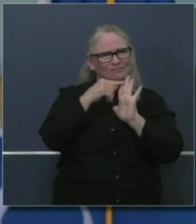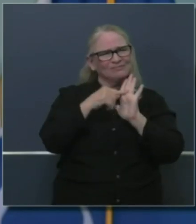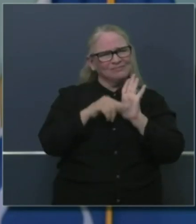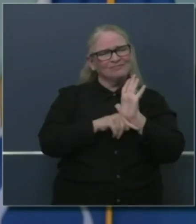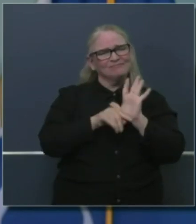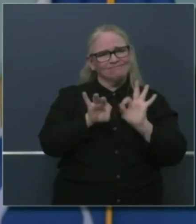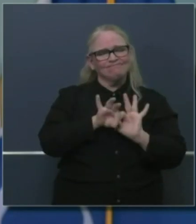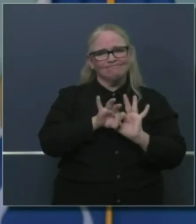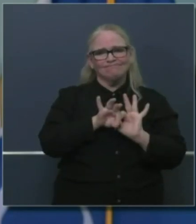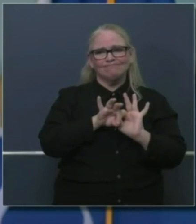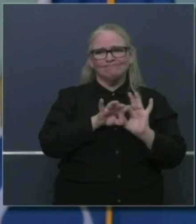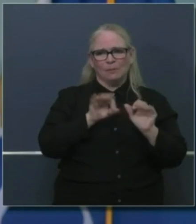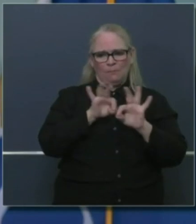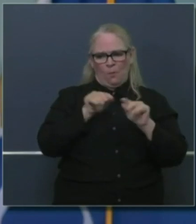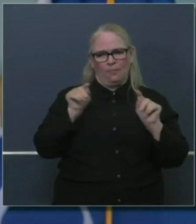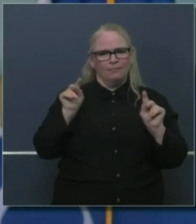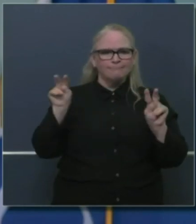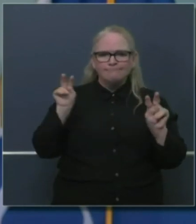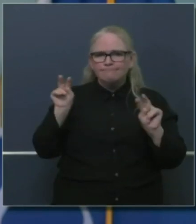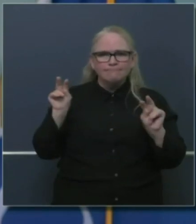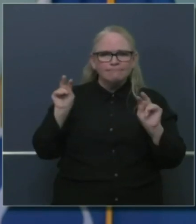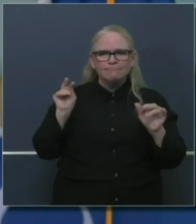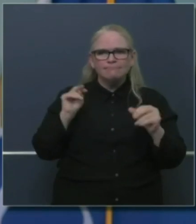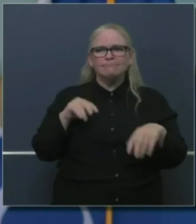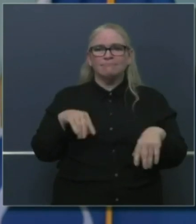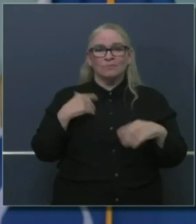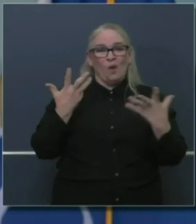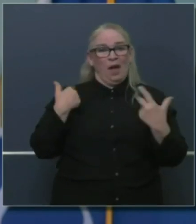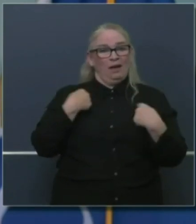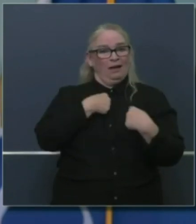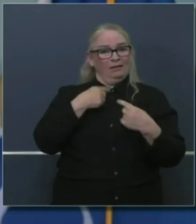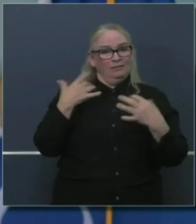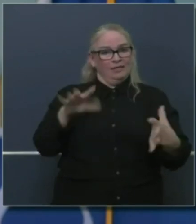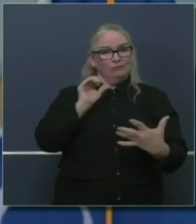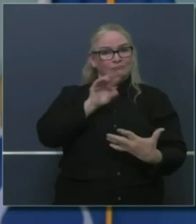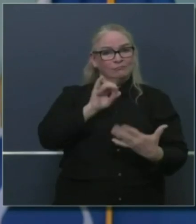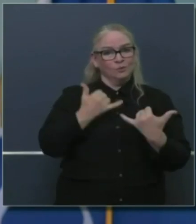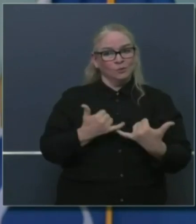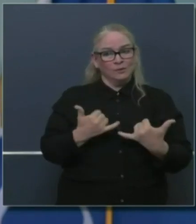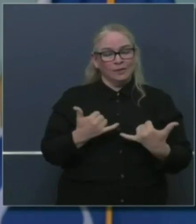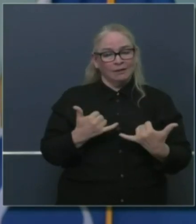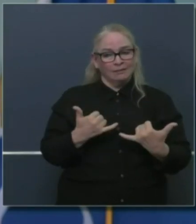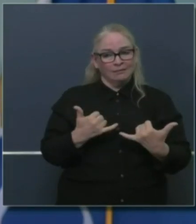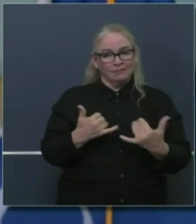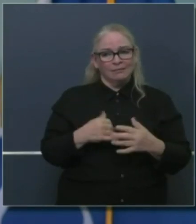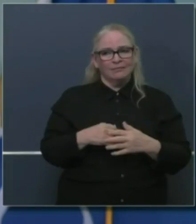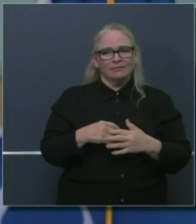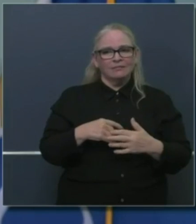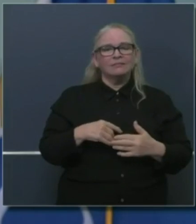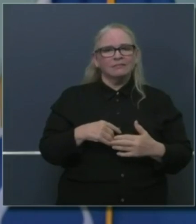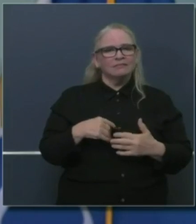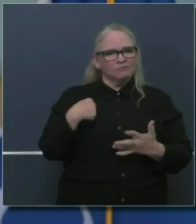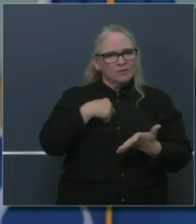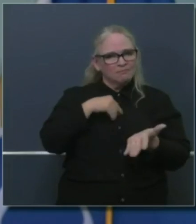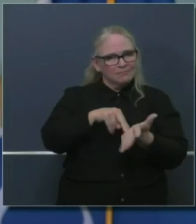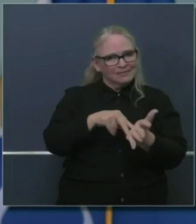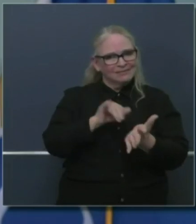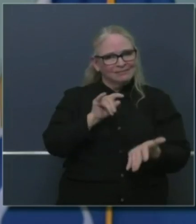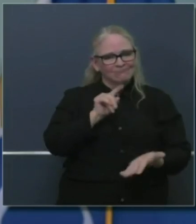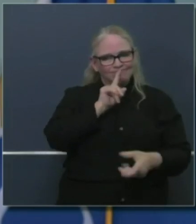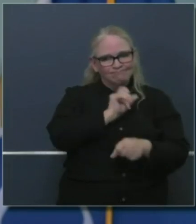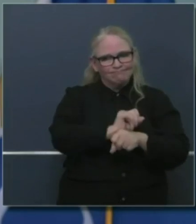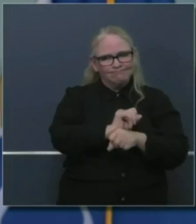playbook that was put out today are enacted and enforced. Containment plans are critical.